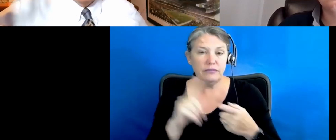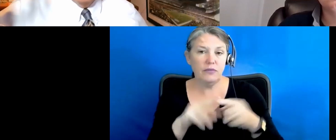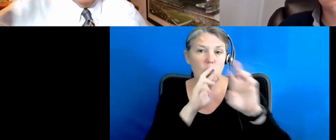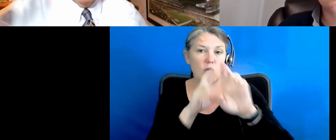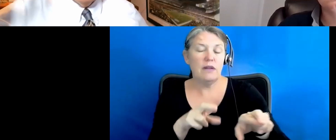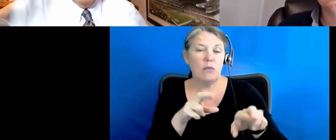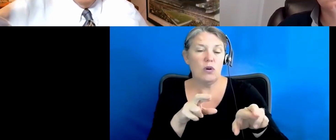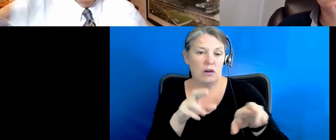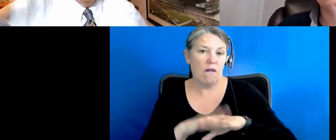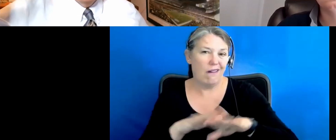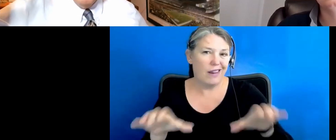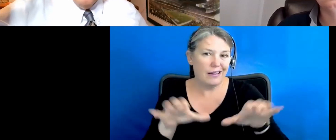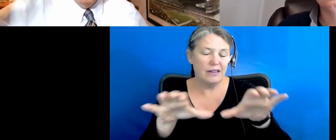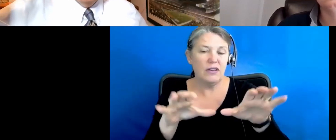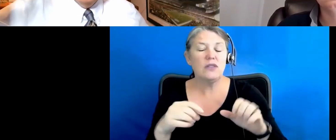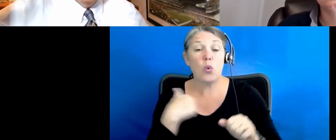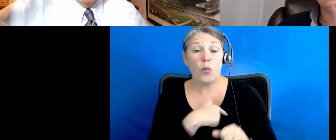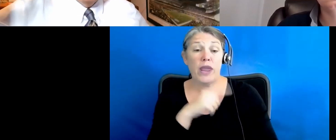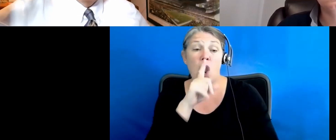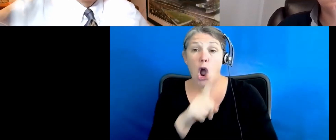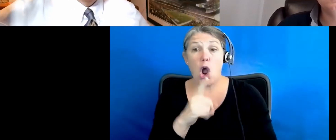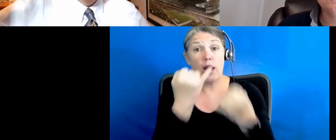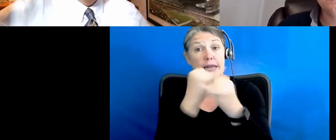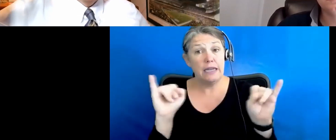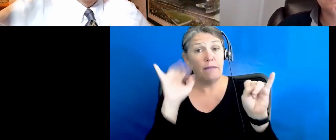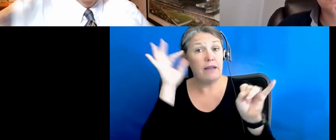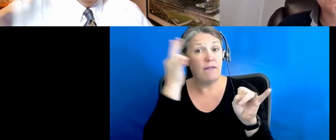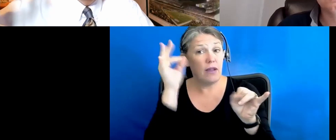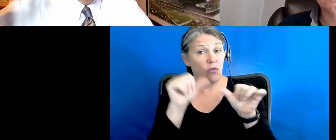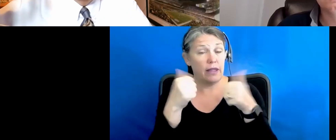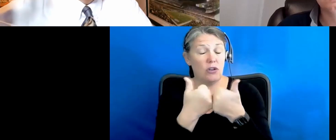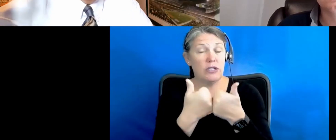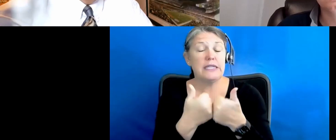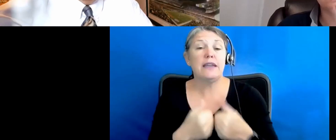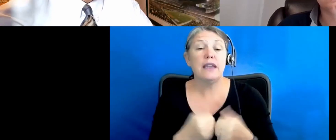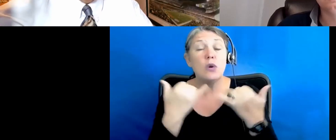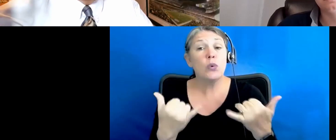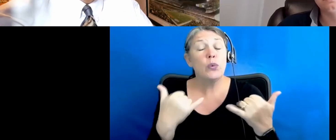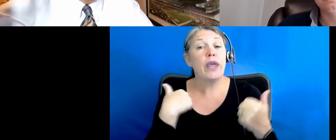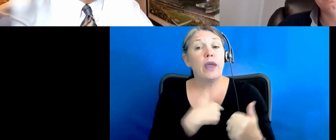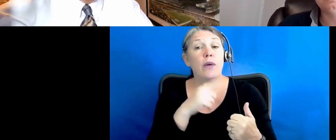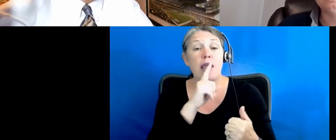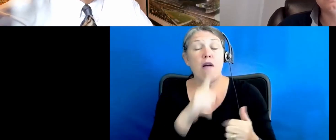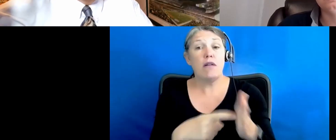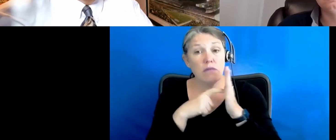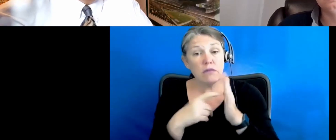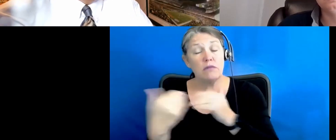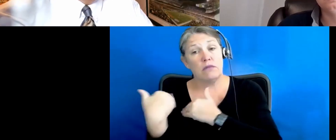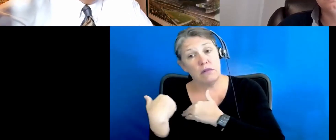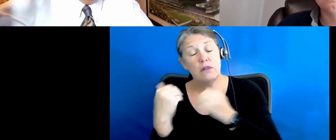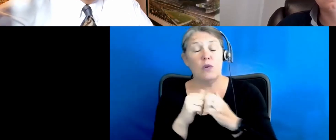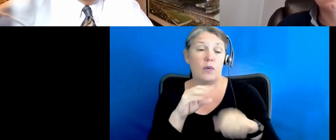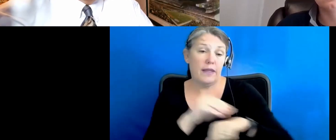its activities. We are an independent federal agency. Today, we are charged with advising the